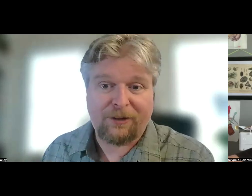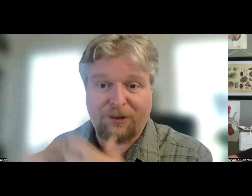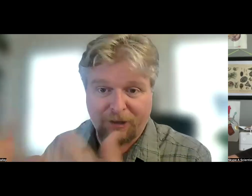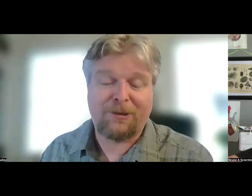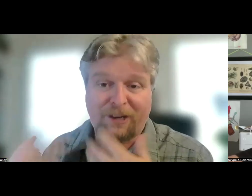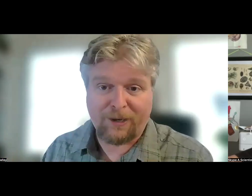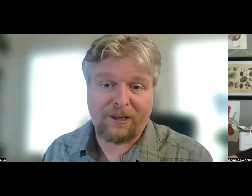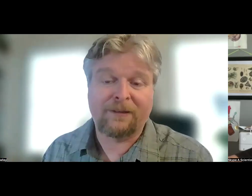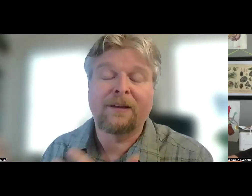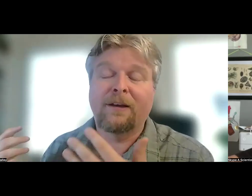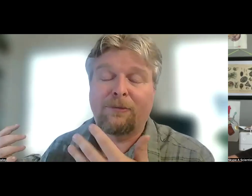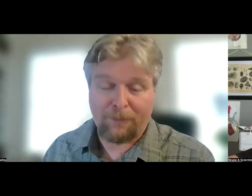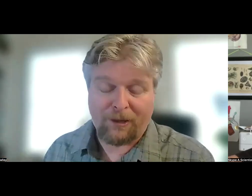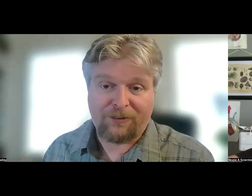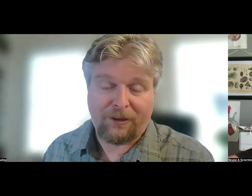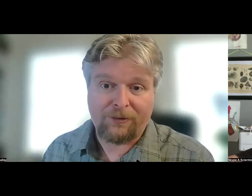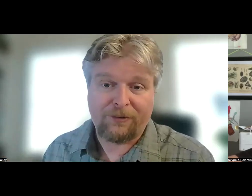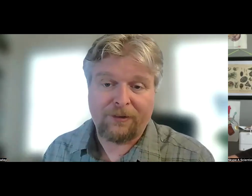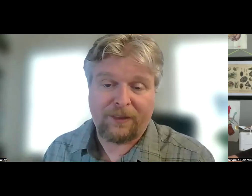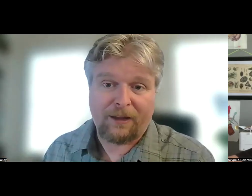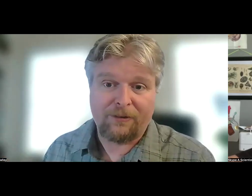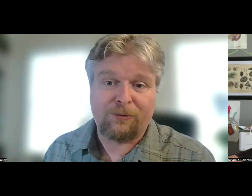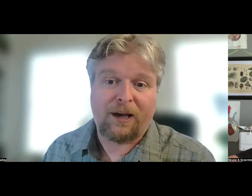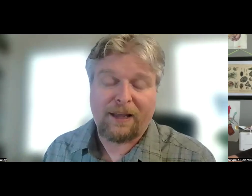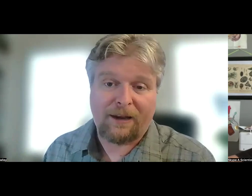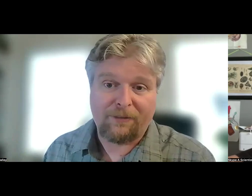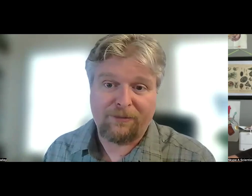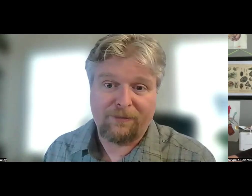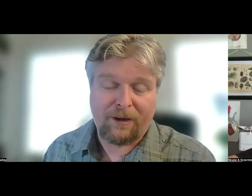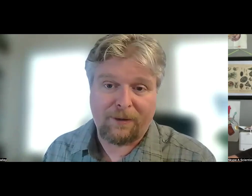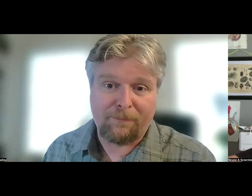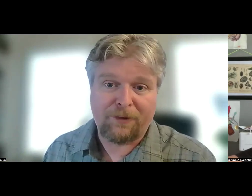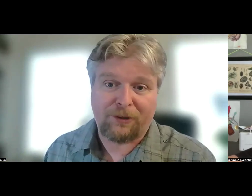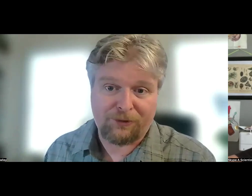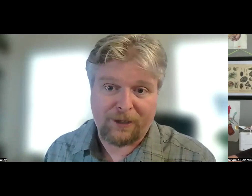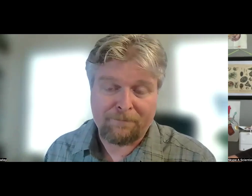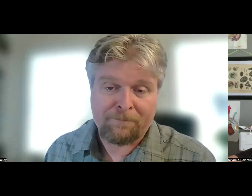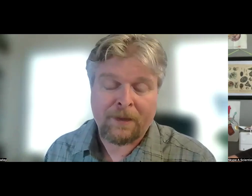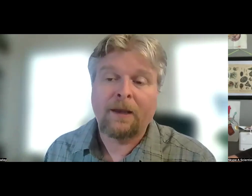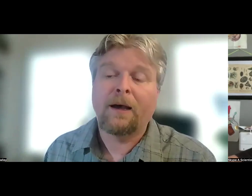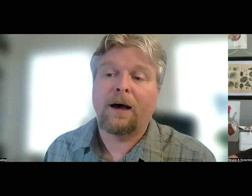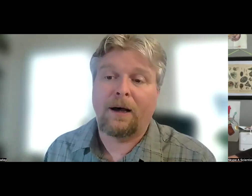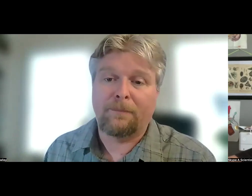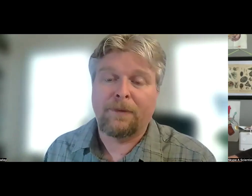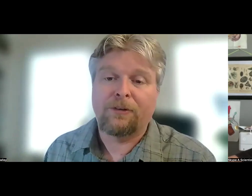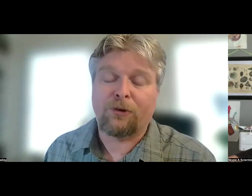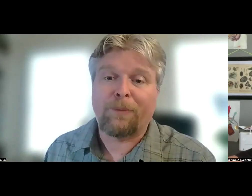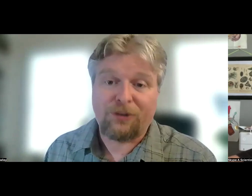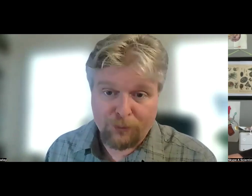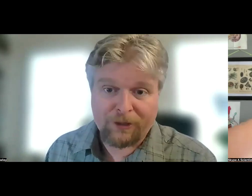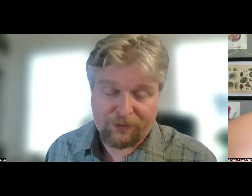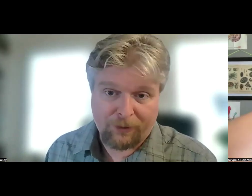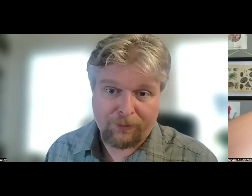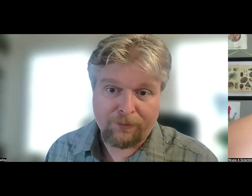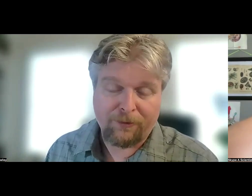gene edited cells that are going to be generating red blood cells that do not have the sickle trait. So